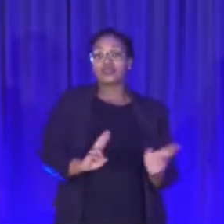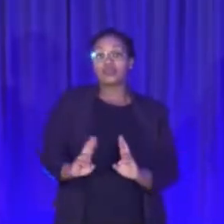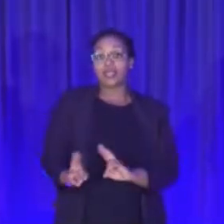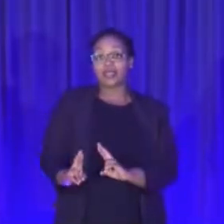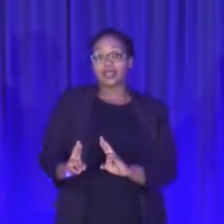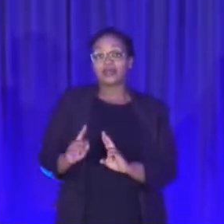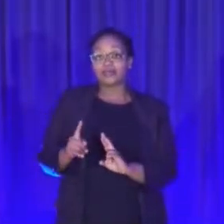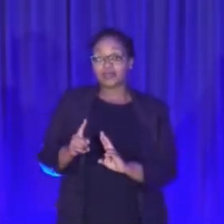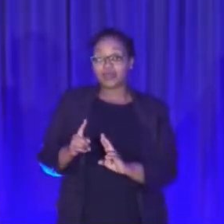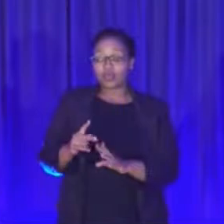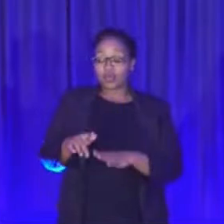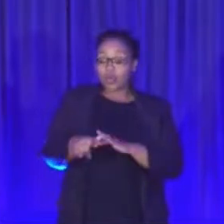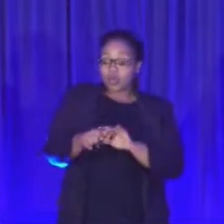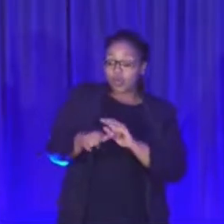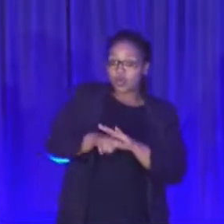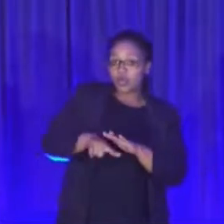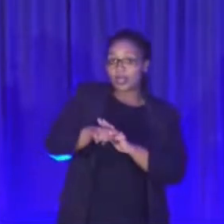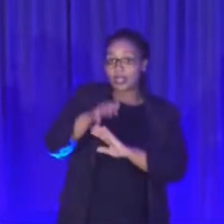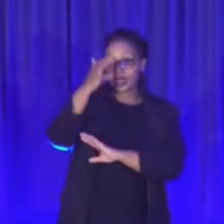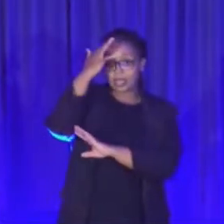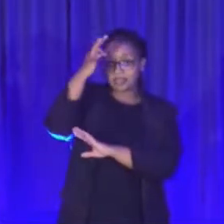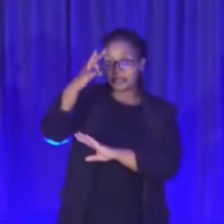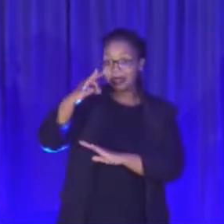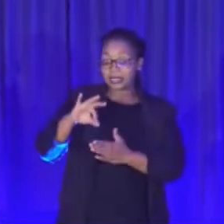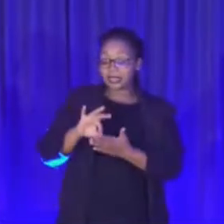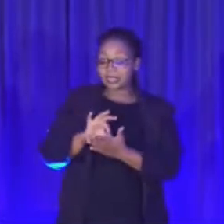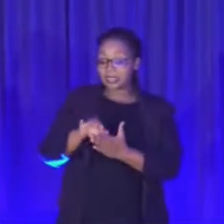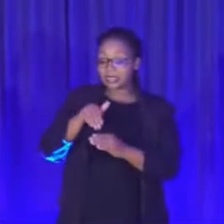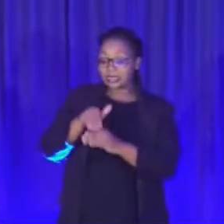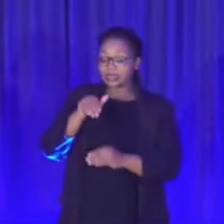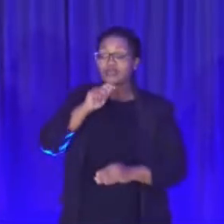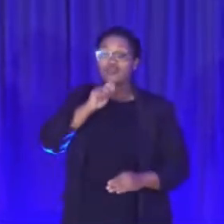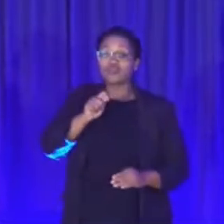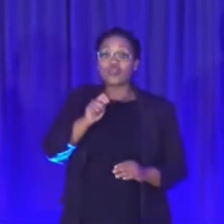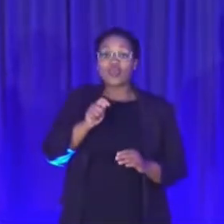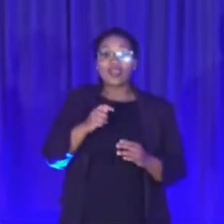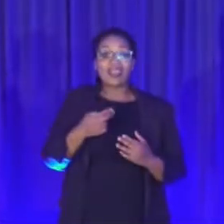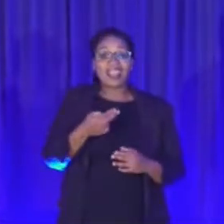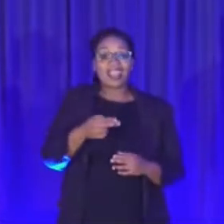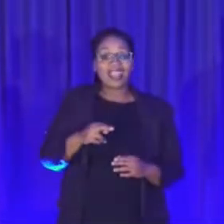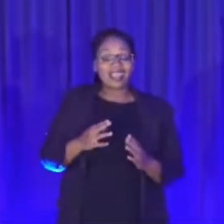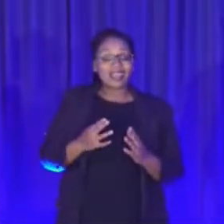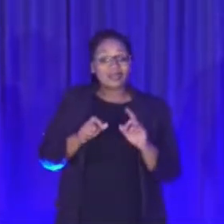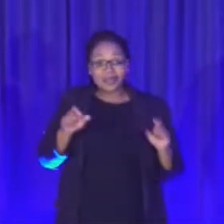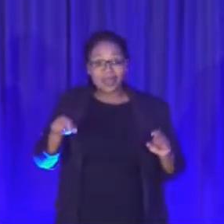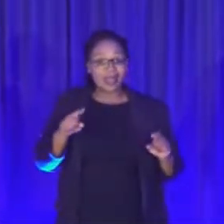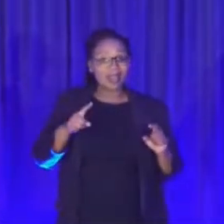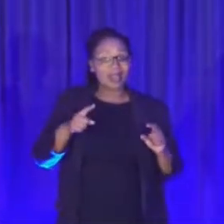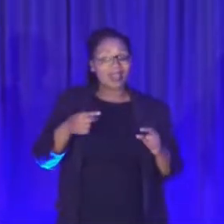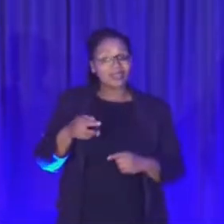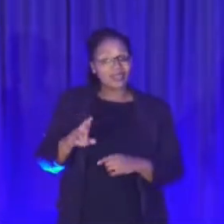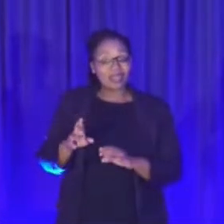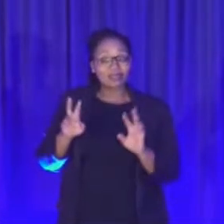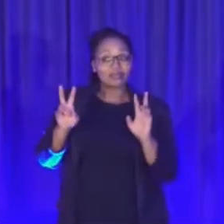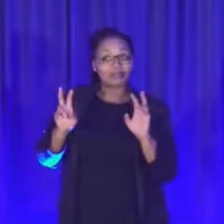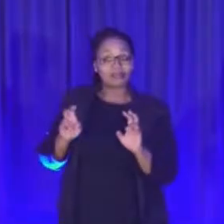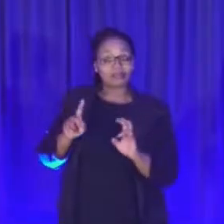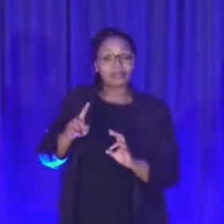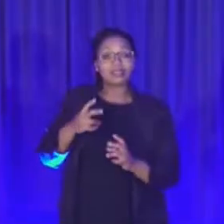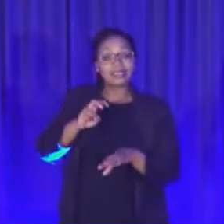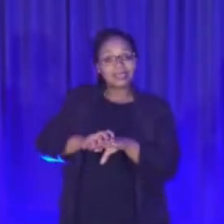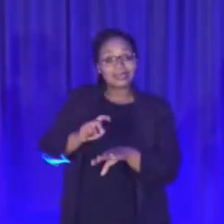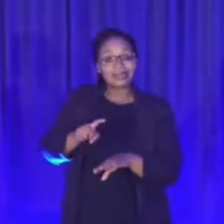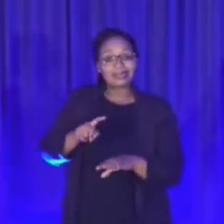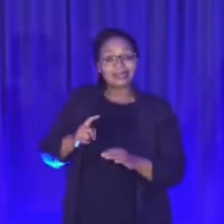effort. An election is as much a human endeavor as it is a